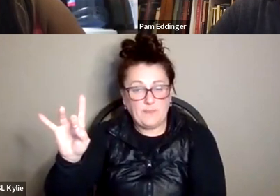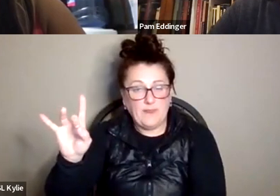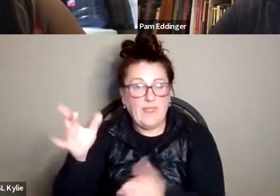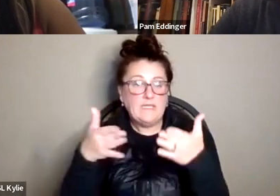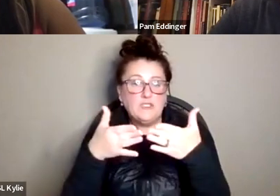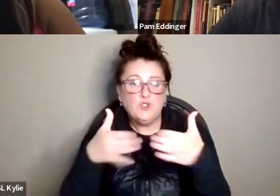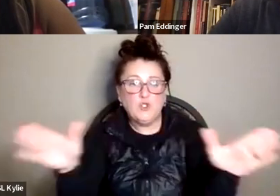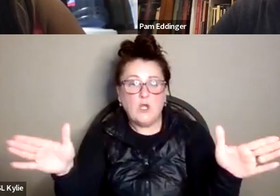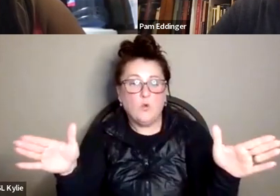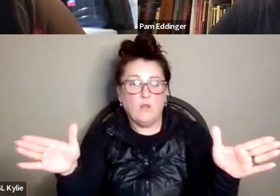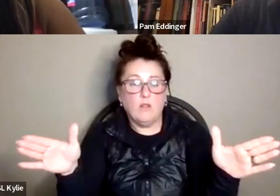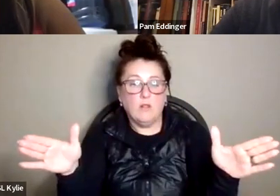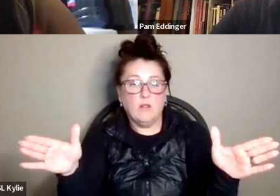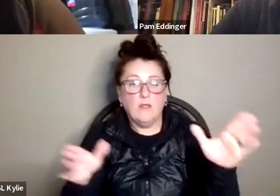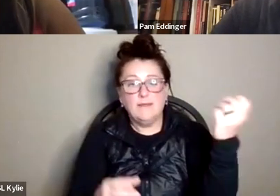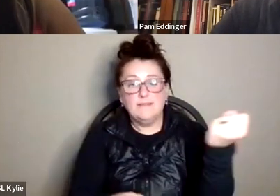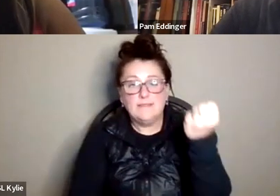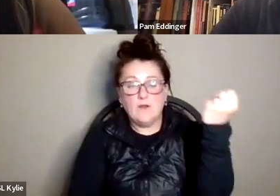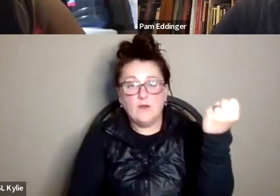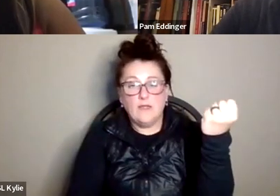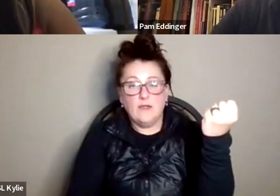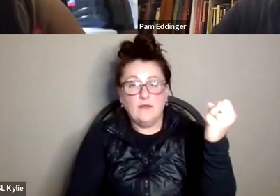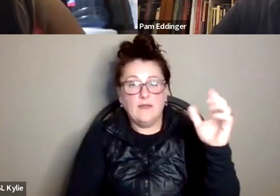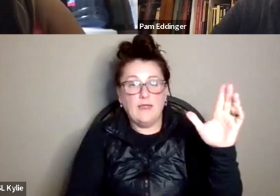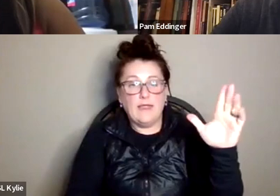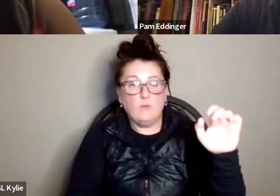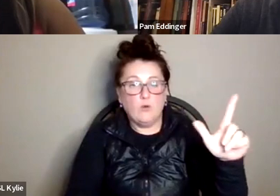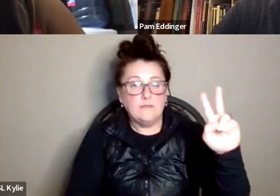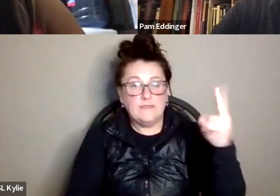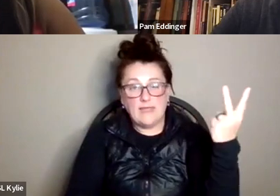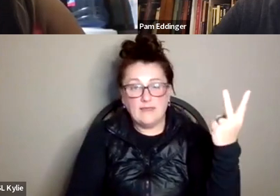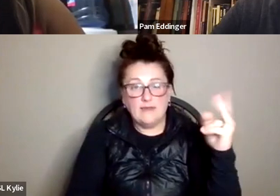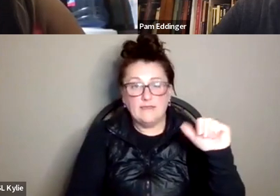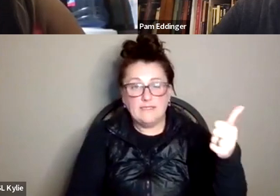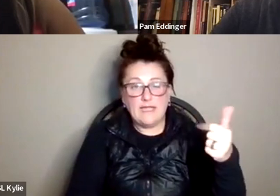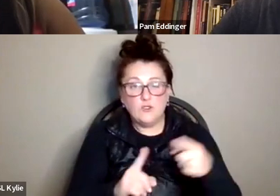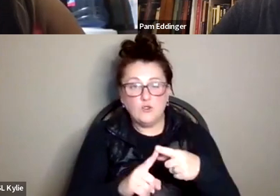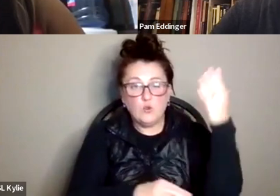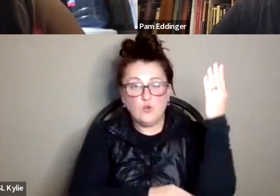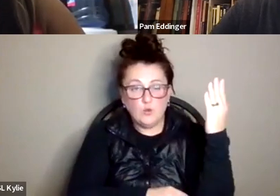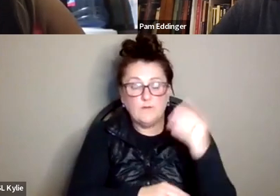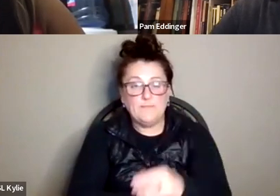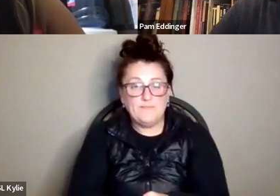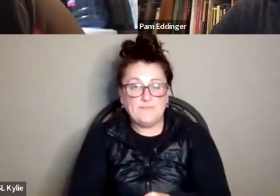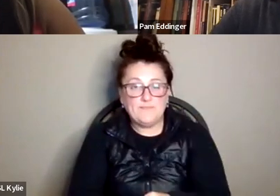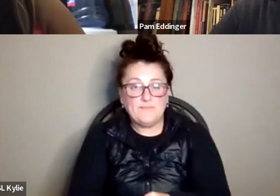general public session on Saturday, on April 2nd, from 10 to noon.